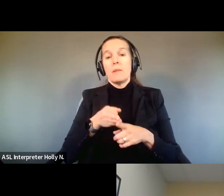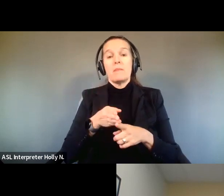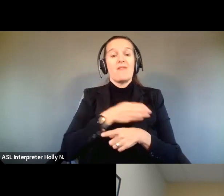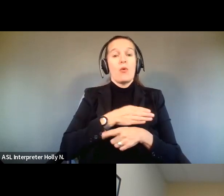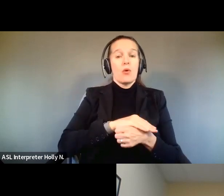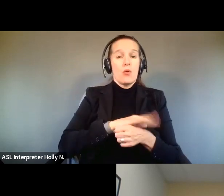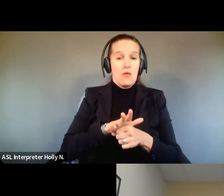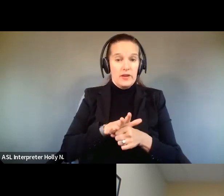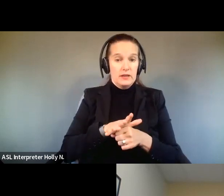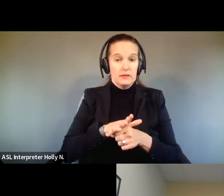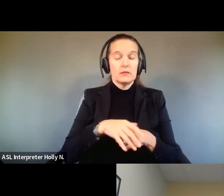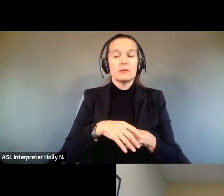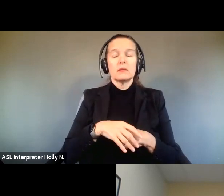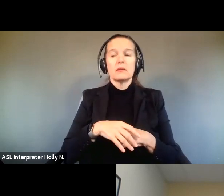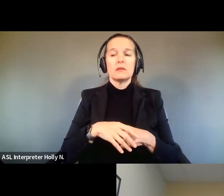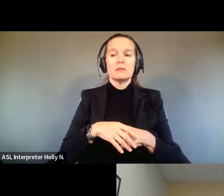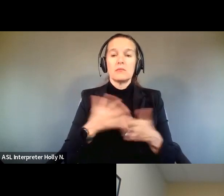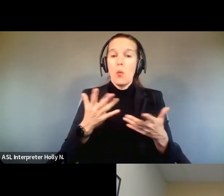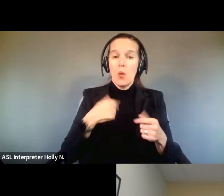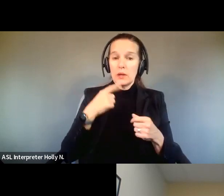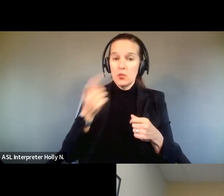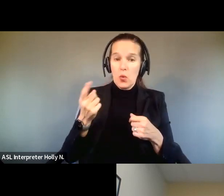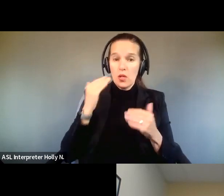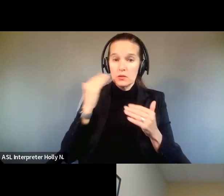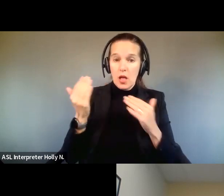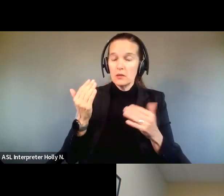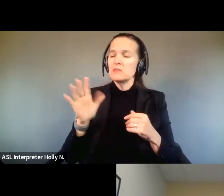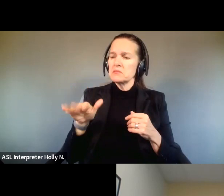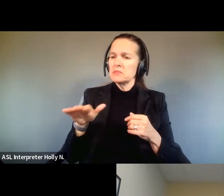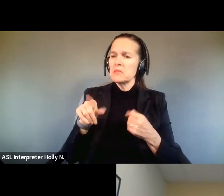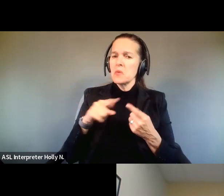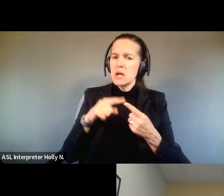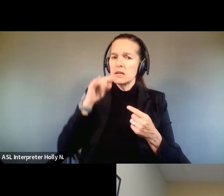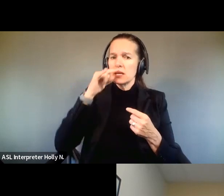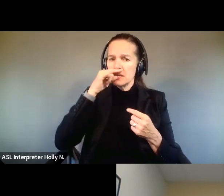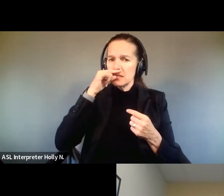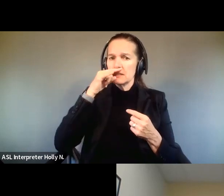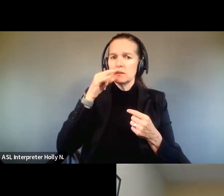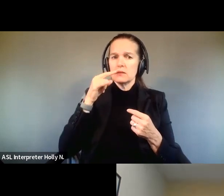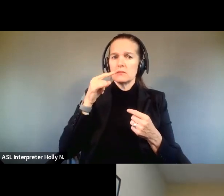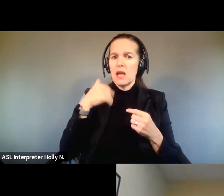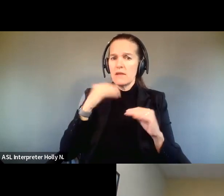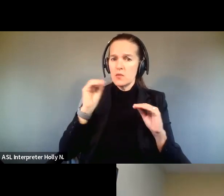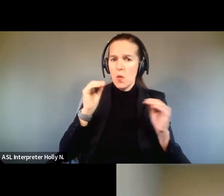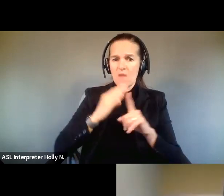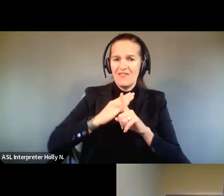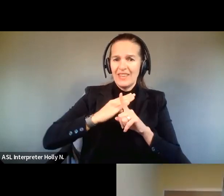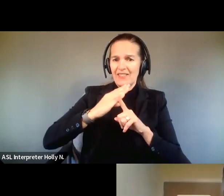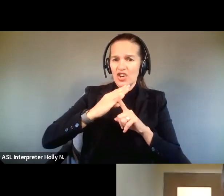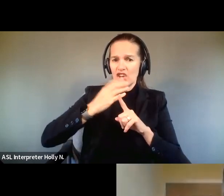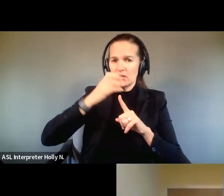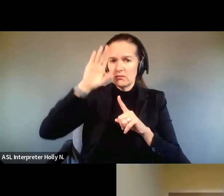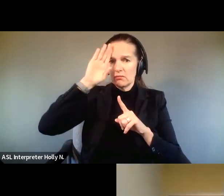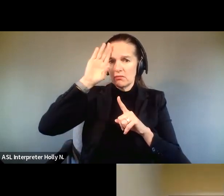pandemic, I would say the guidance that we were giving is really kids can return to school after they've been without a fever for at least